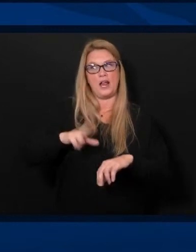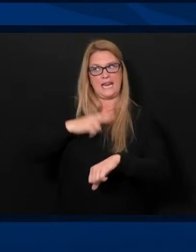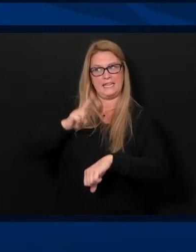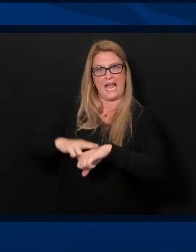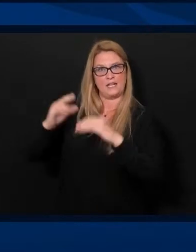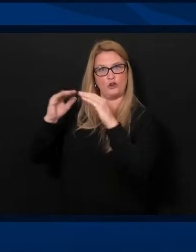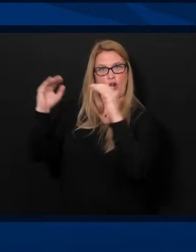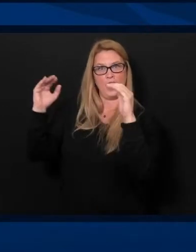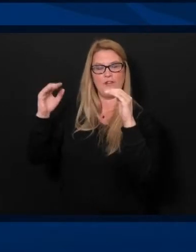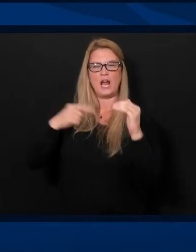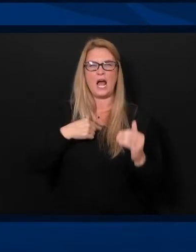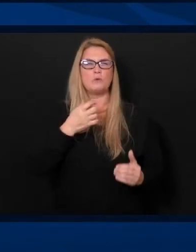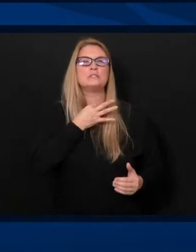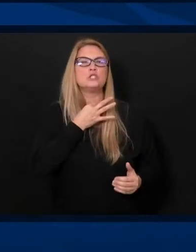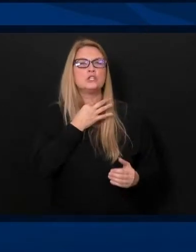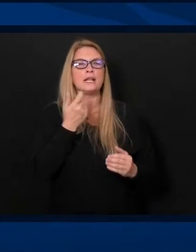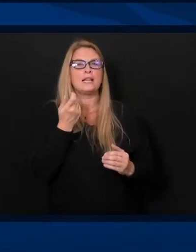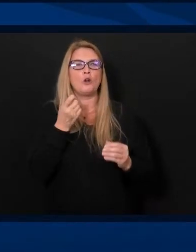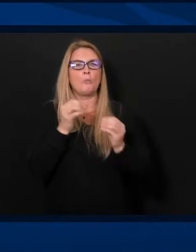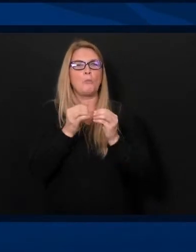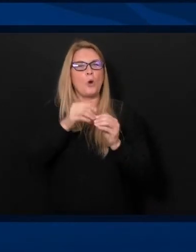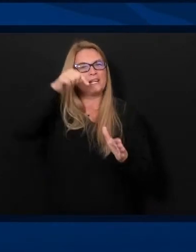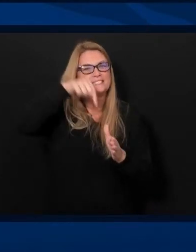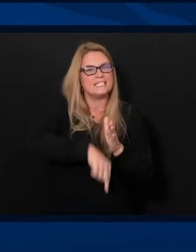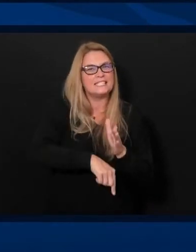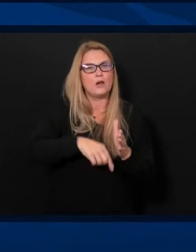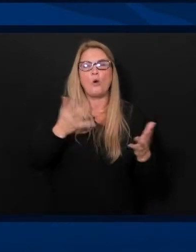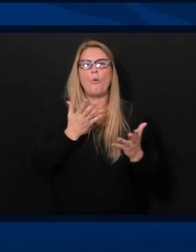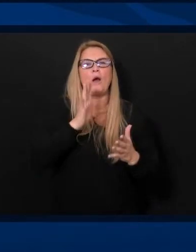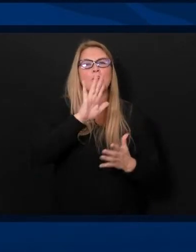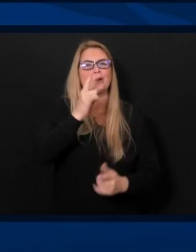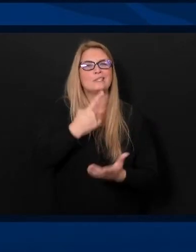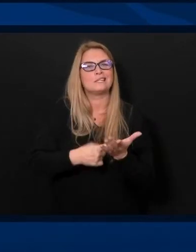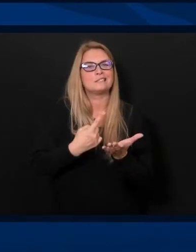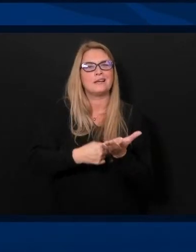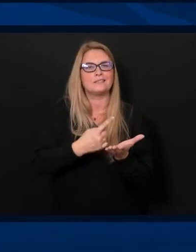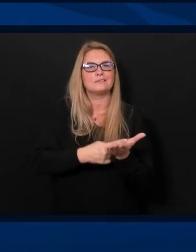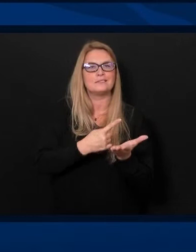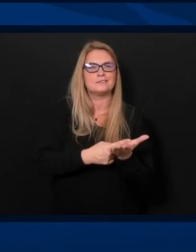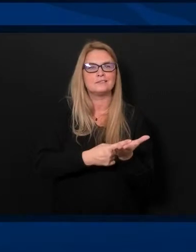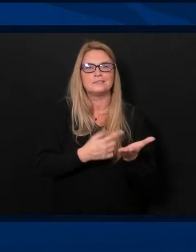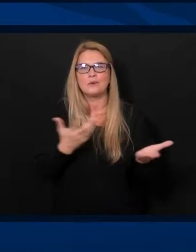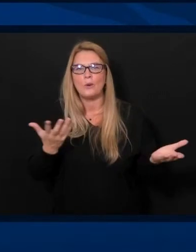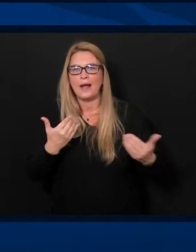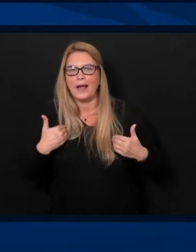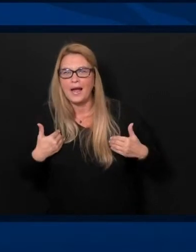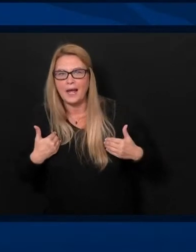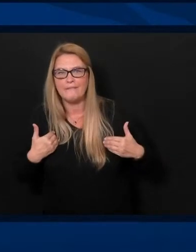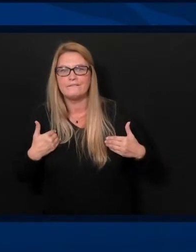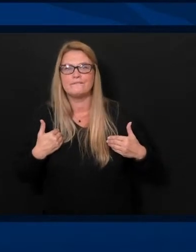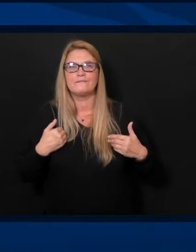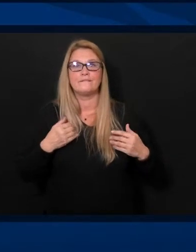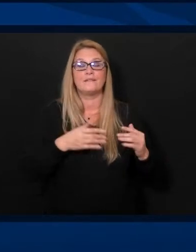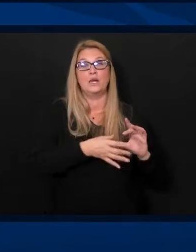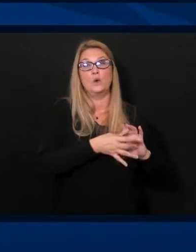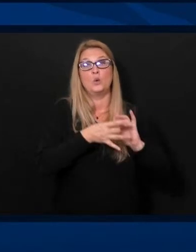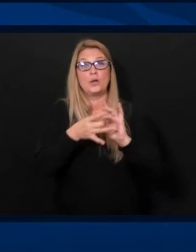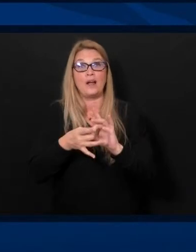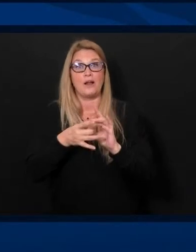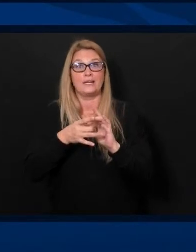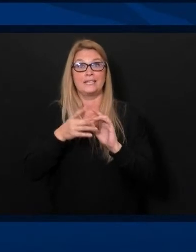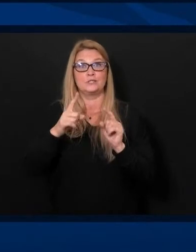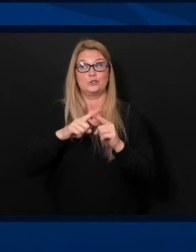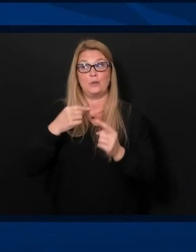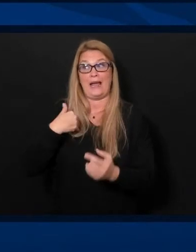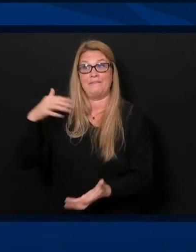you can go into further detail on that, particularly discussions that you had in regards to vaccines. I know